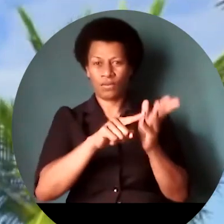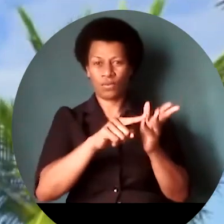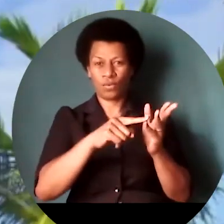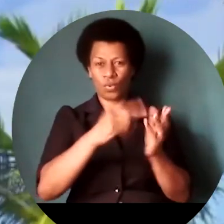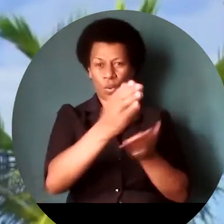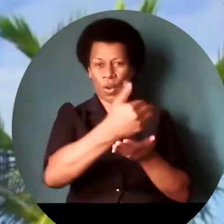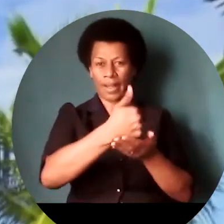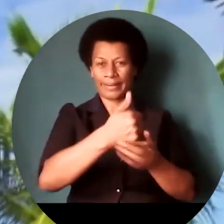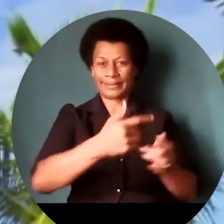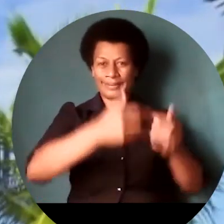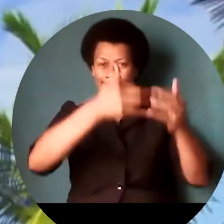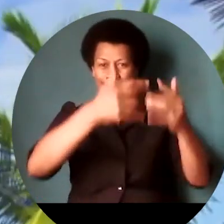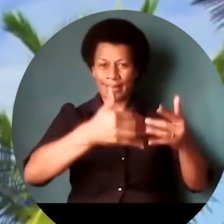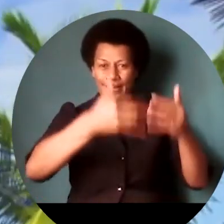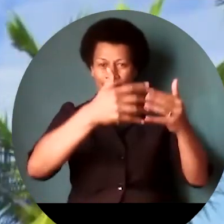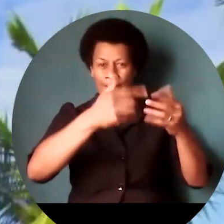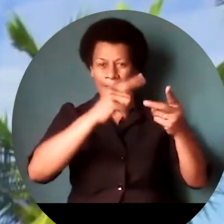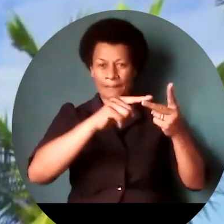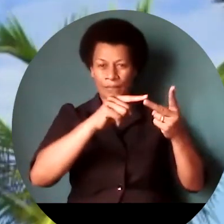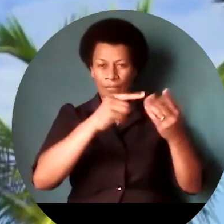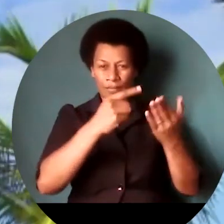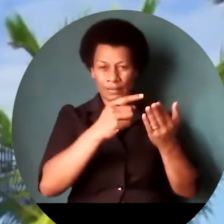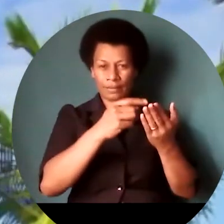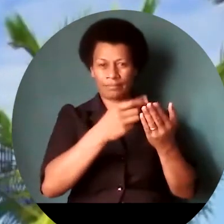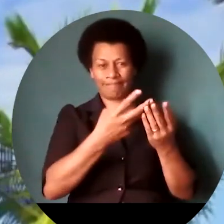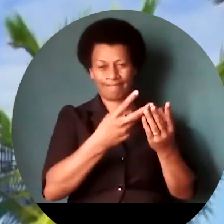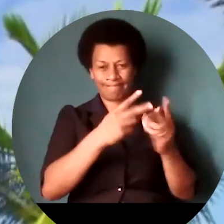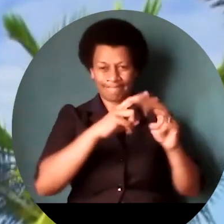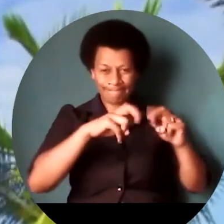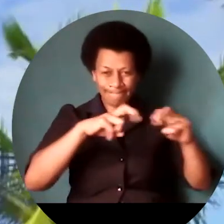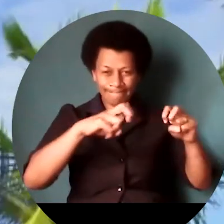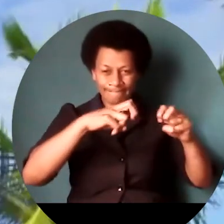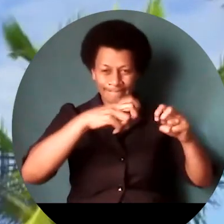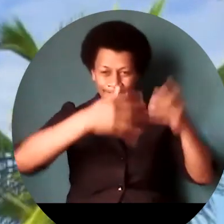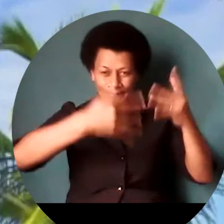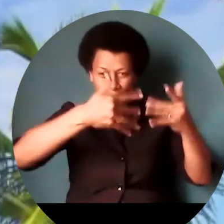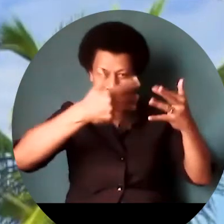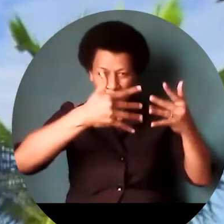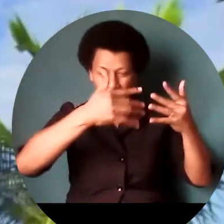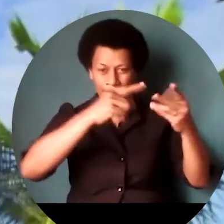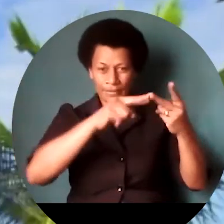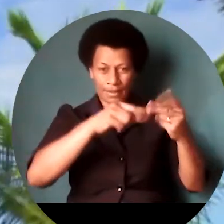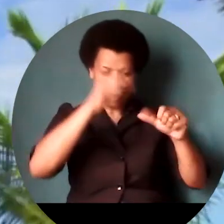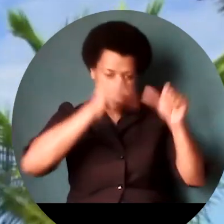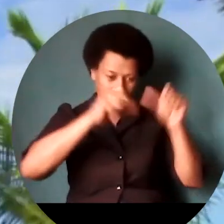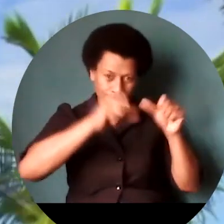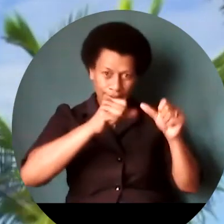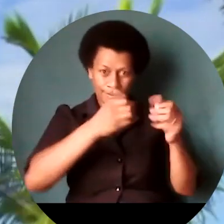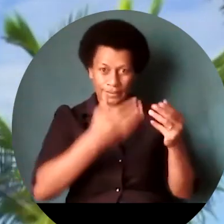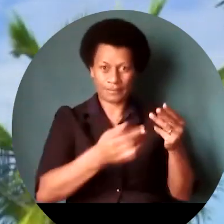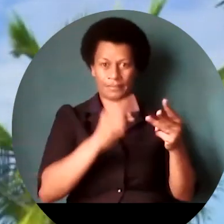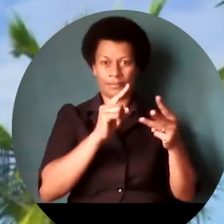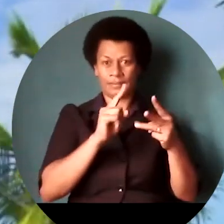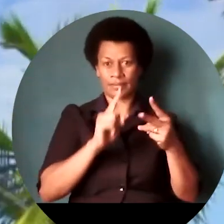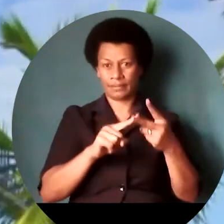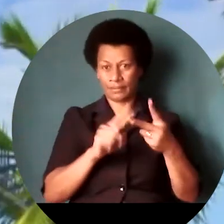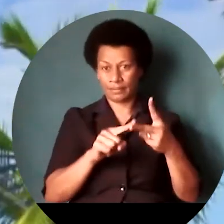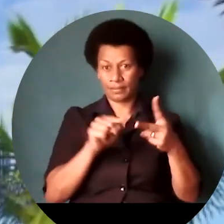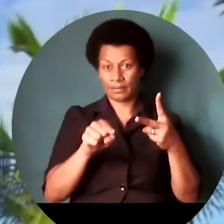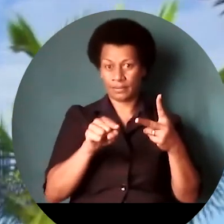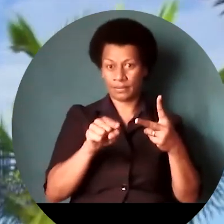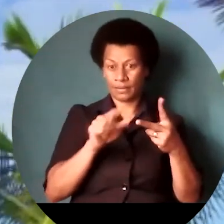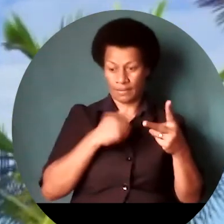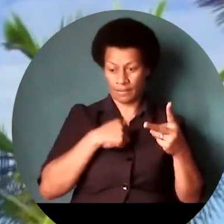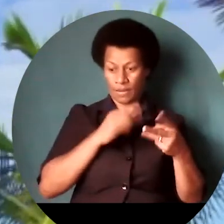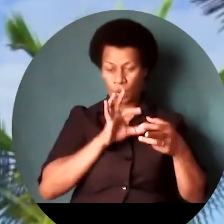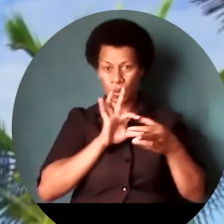to assist with the survey of students at the Fiji National University through the collection of data,